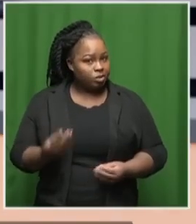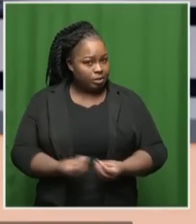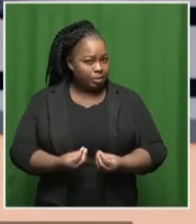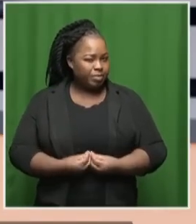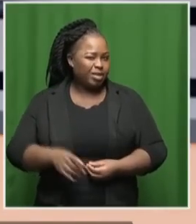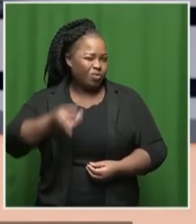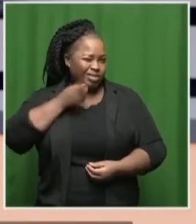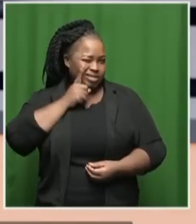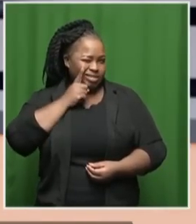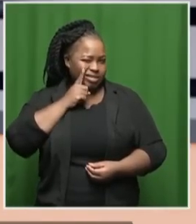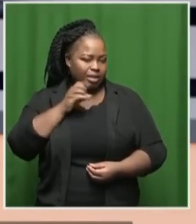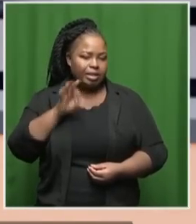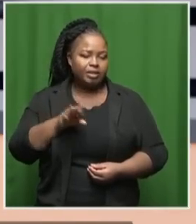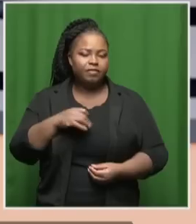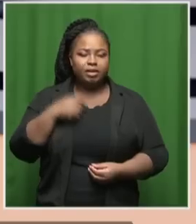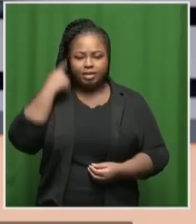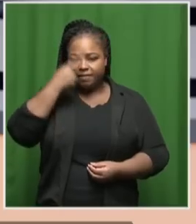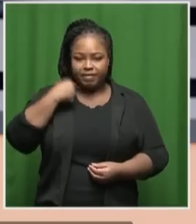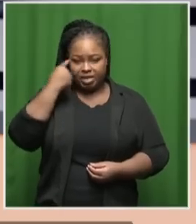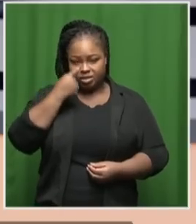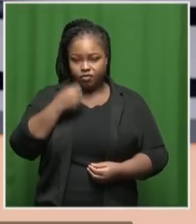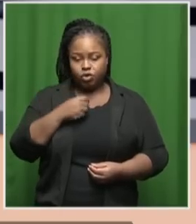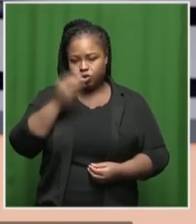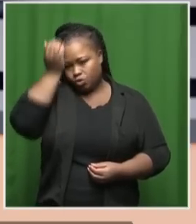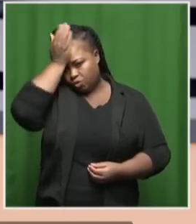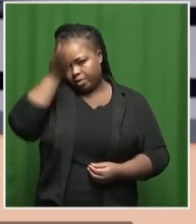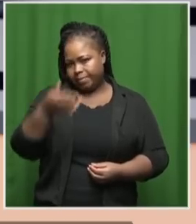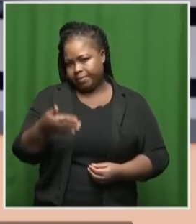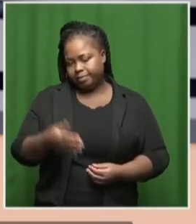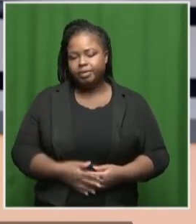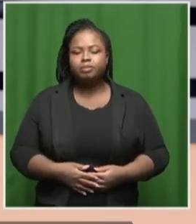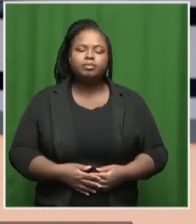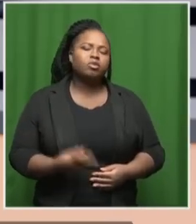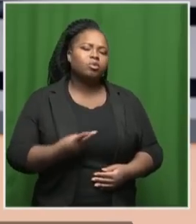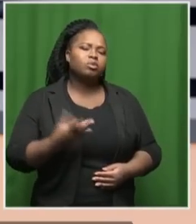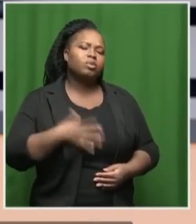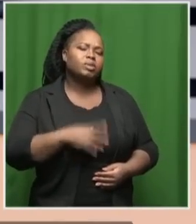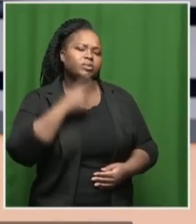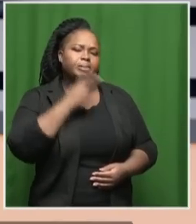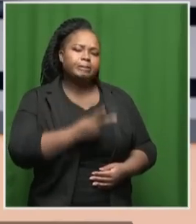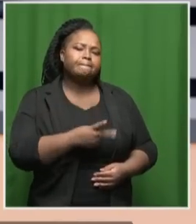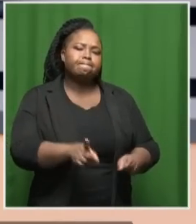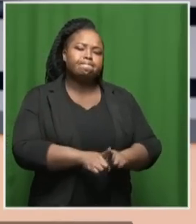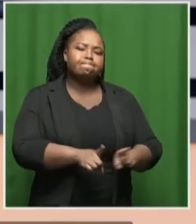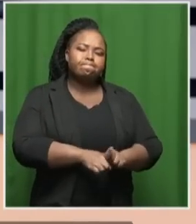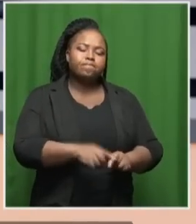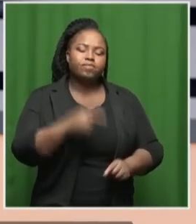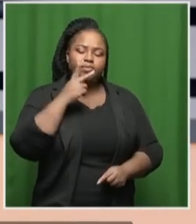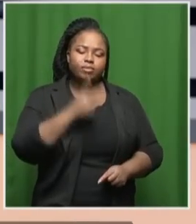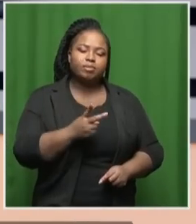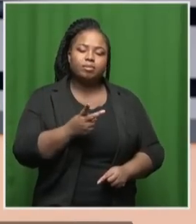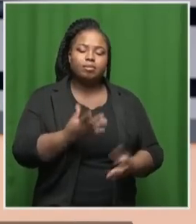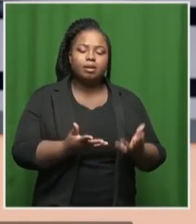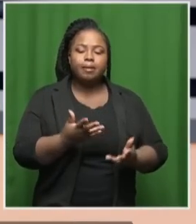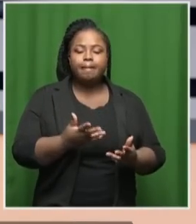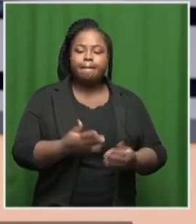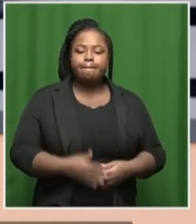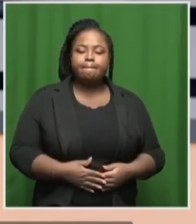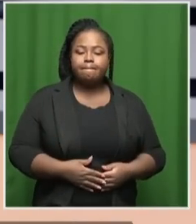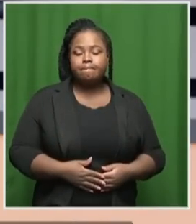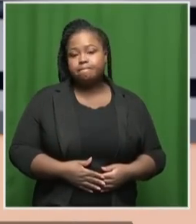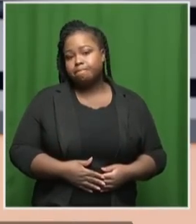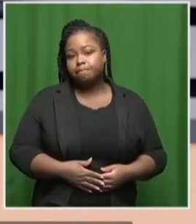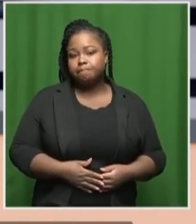watch on there. I also want to look at those scenarios, because you also look at the prospect of